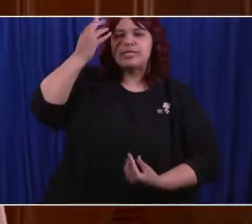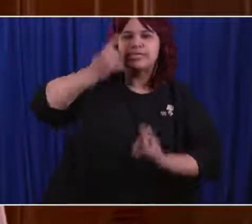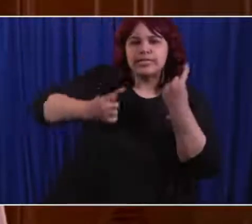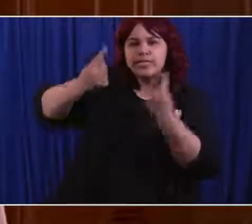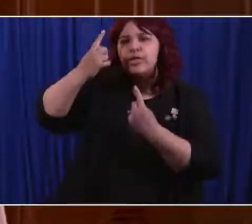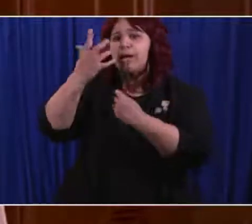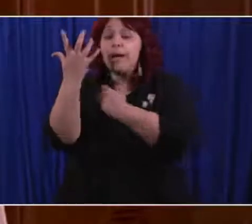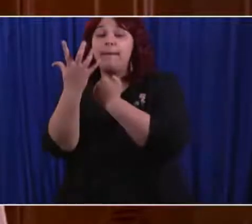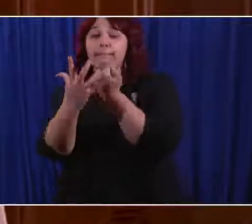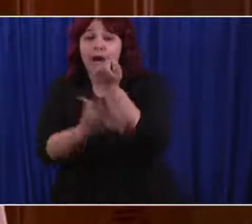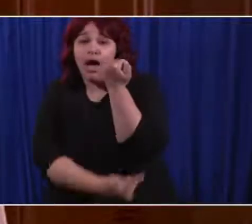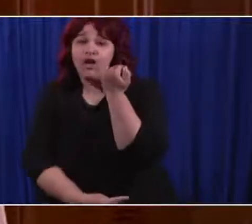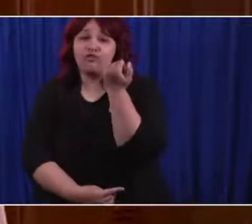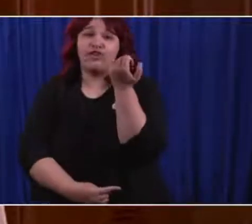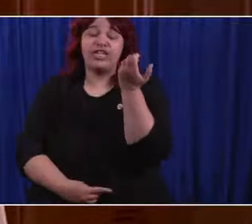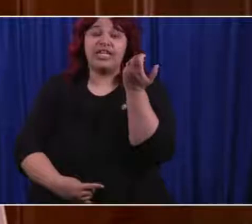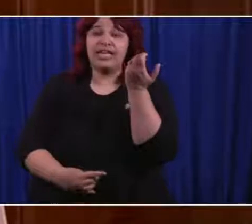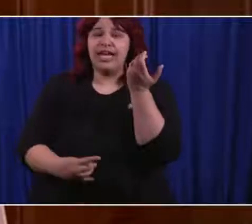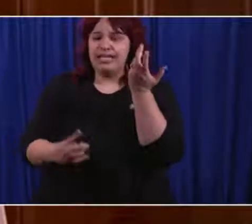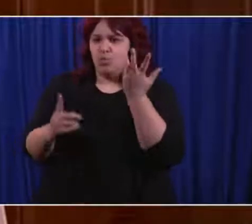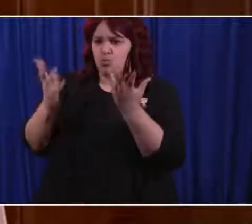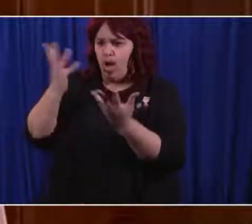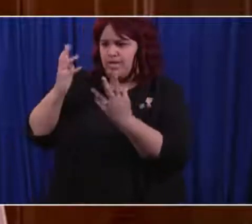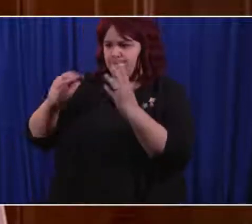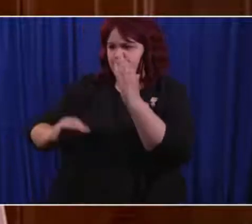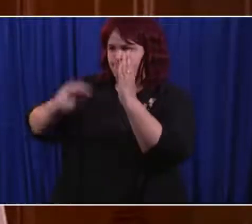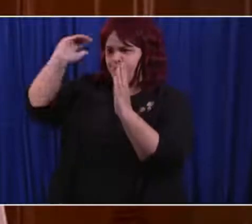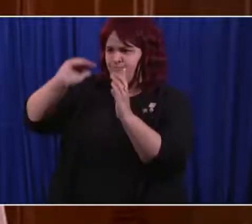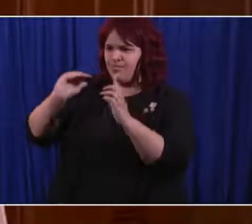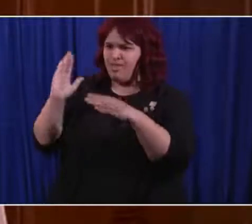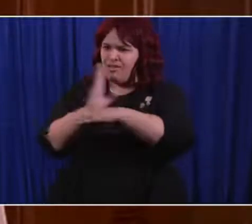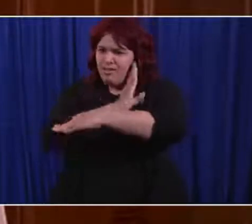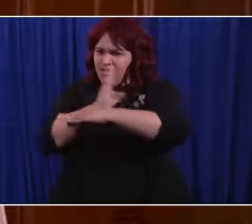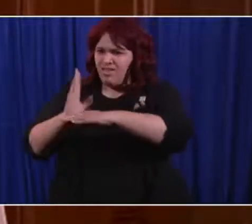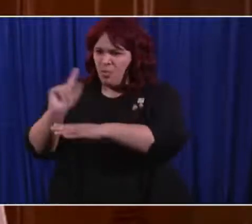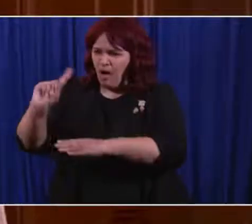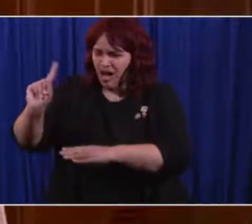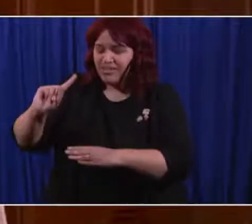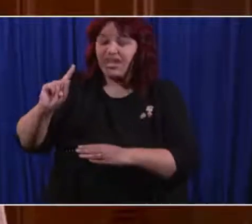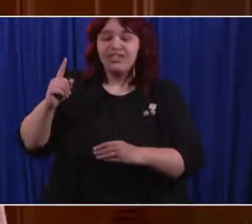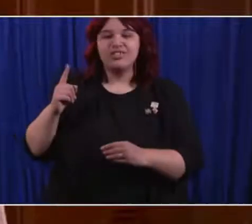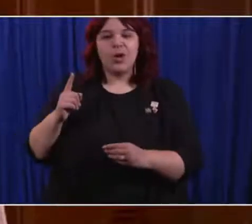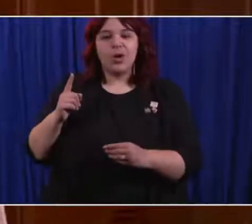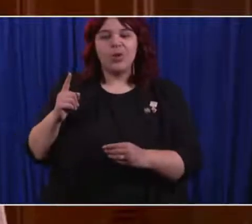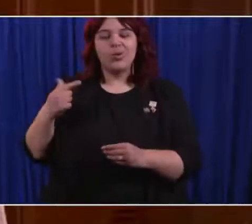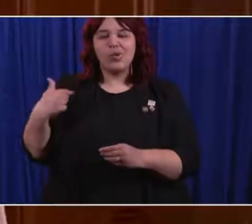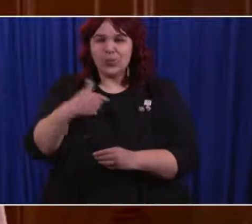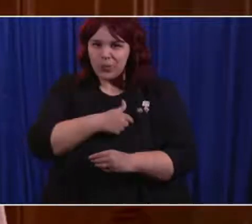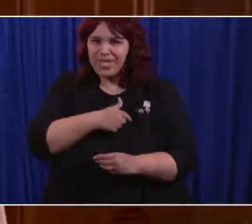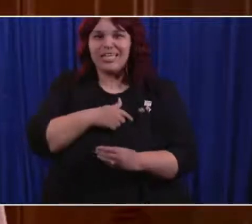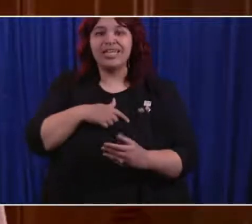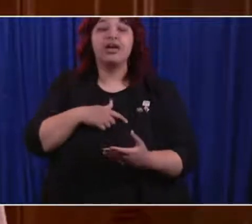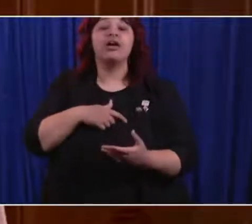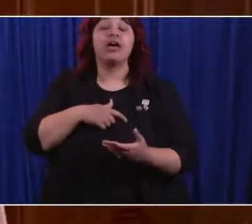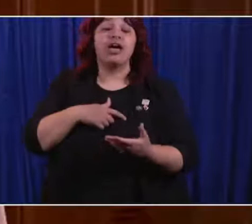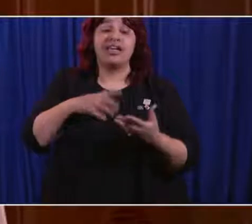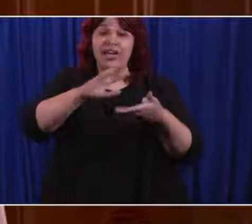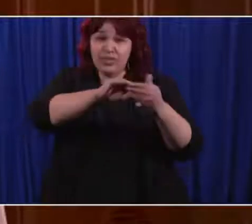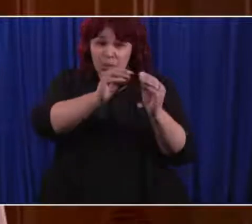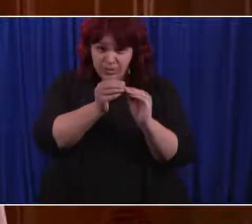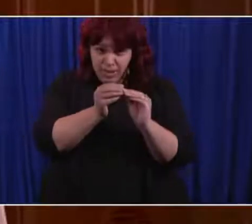There's a 20% factor in on that, and we send those out by county every